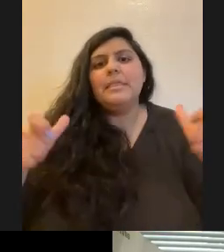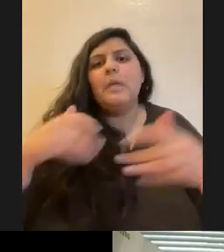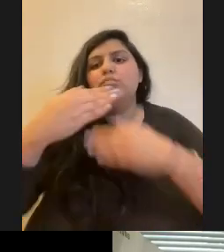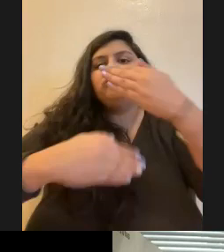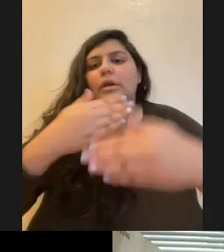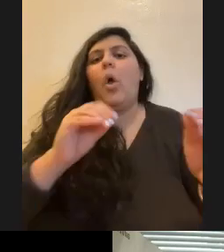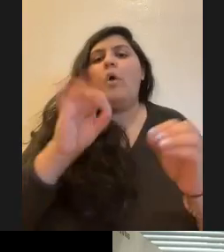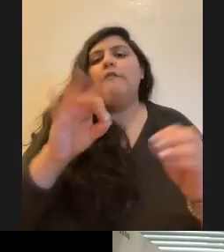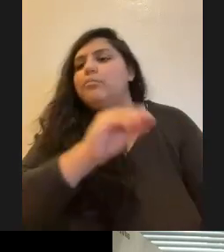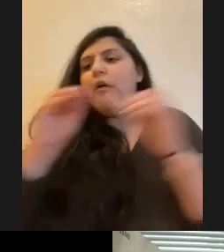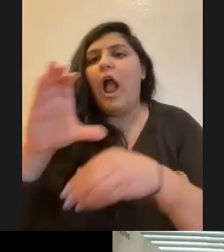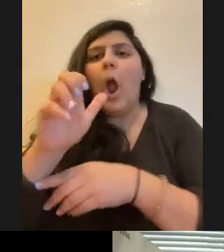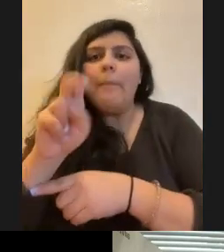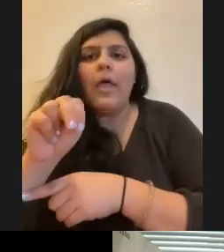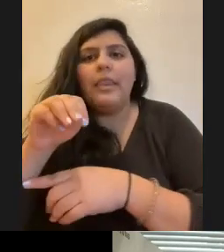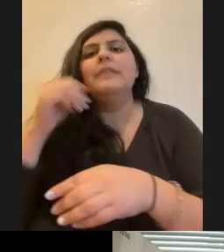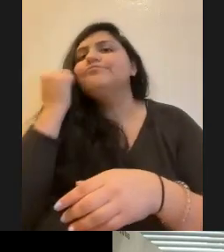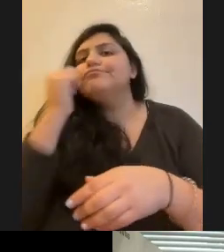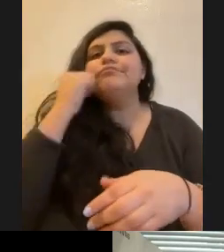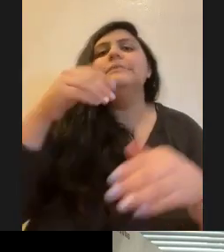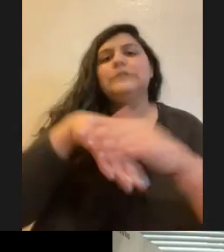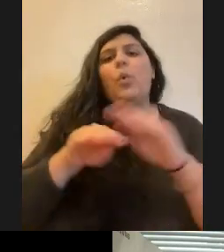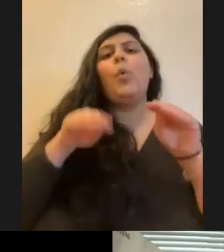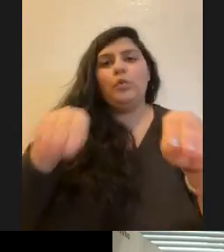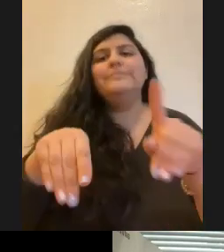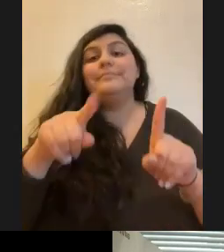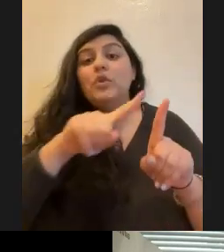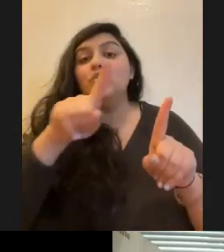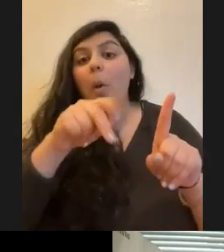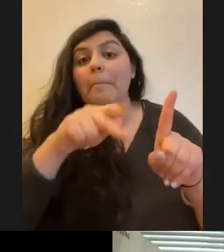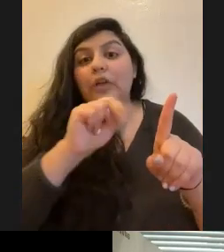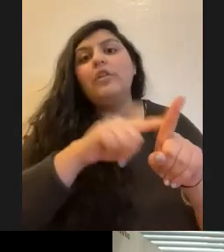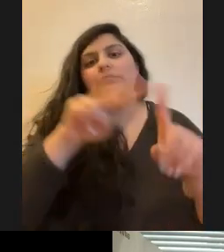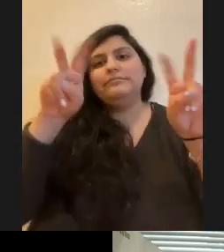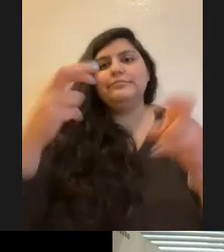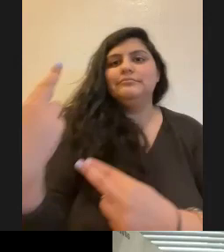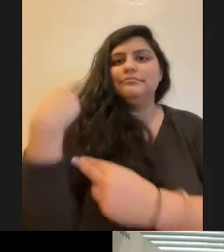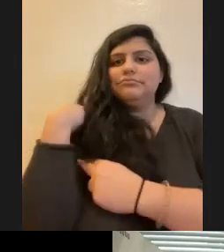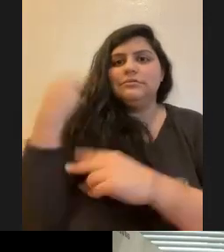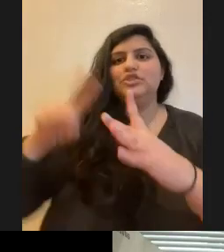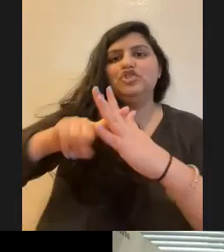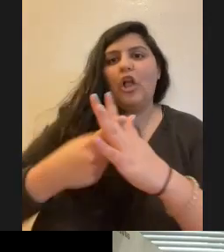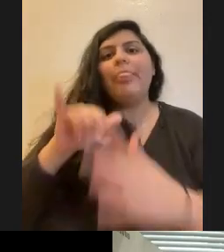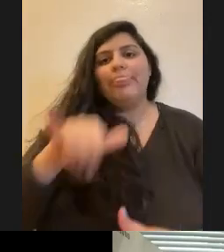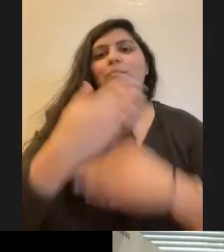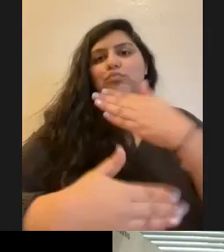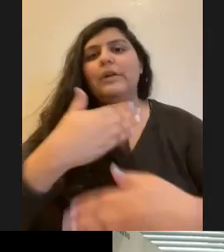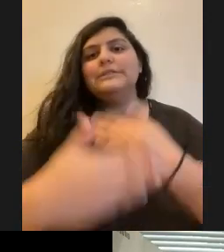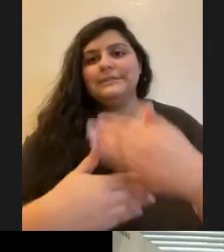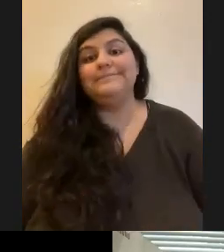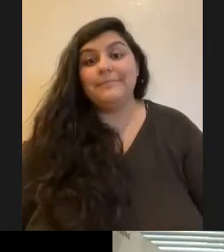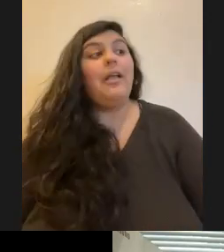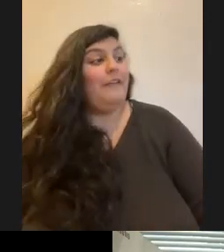daily basis. So zooplankton are the initiators of that whole process, and that's why they're very important. Awesome. That does sound super